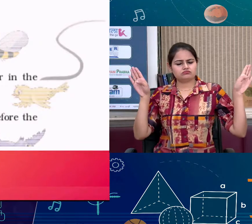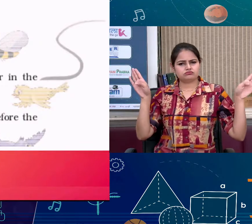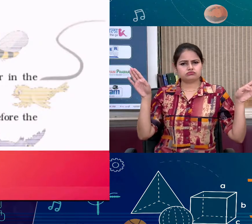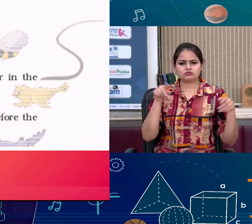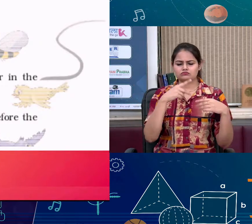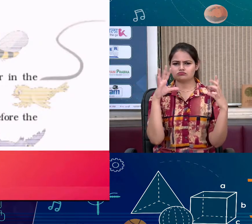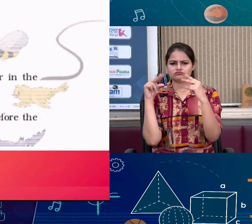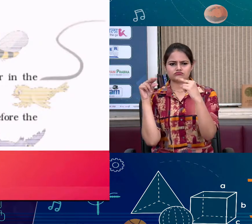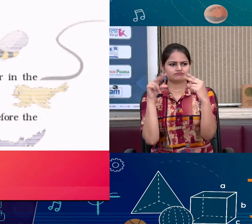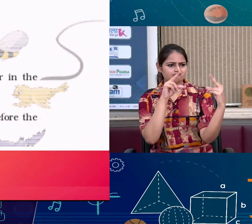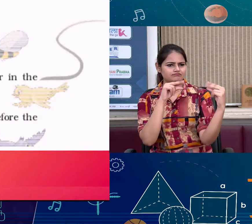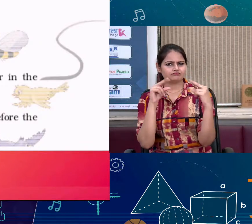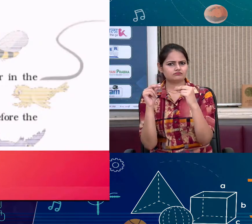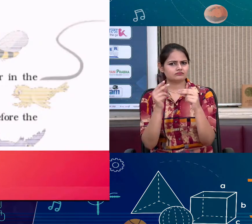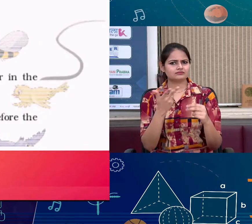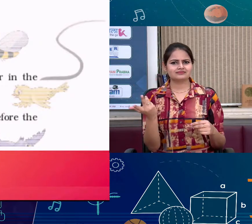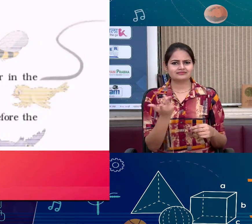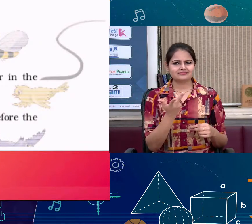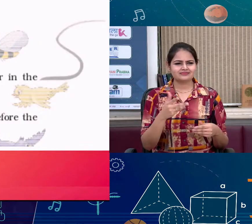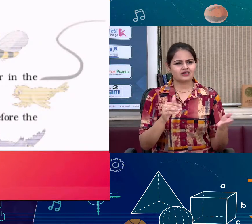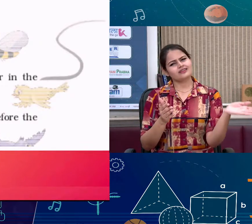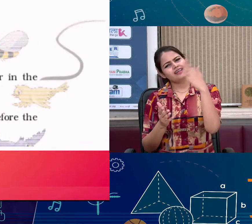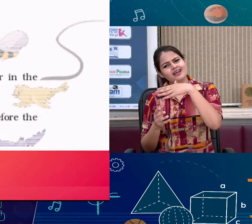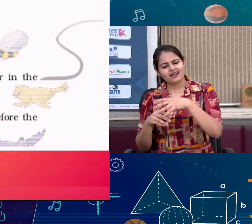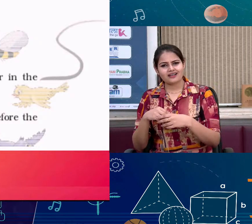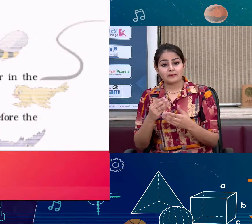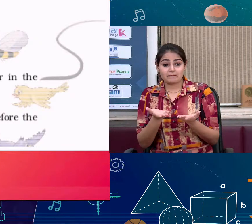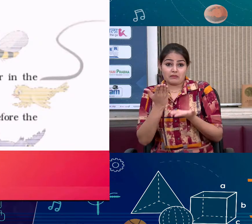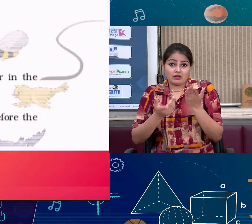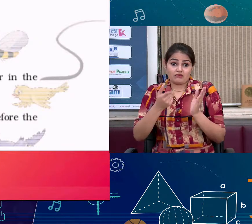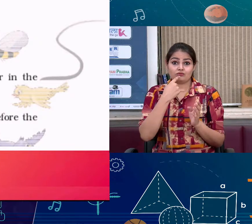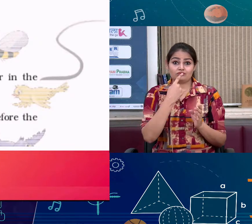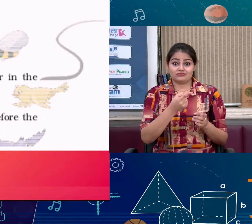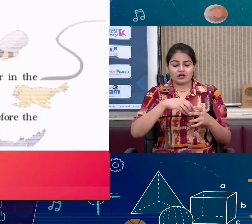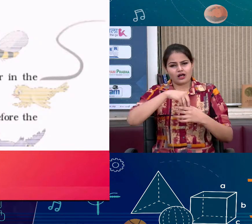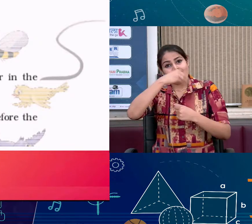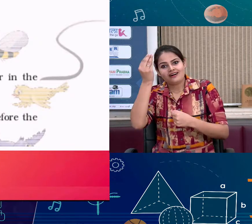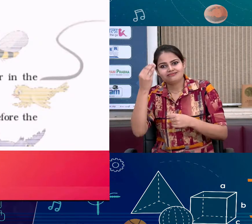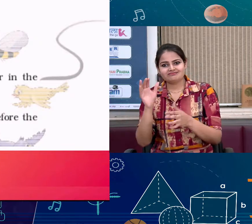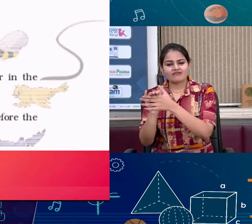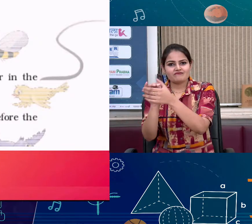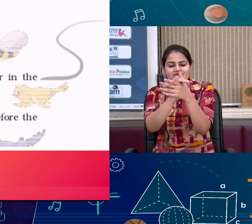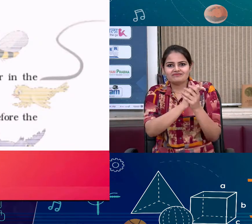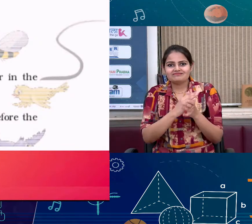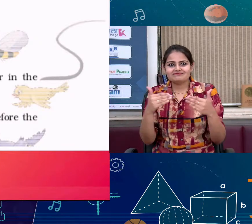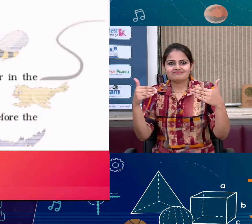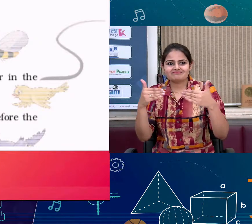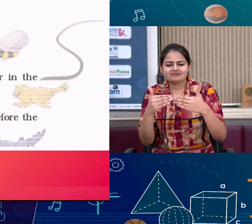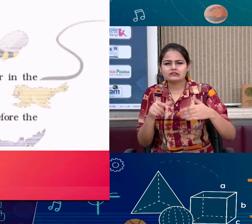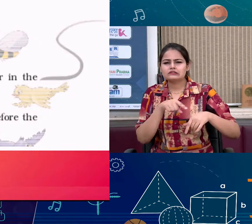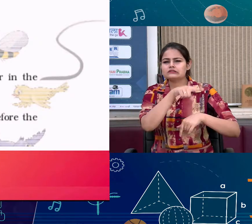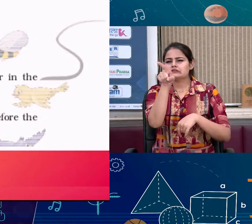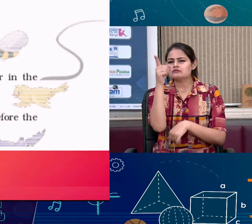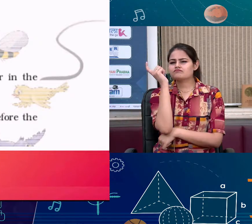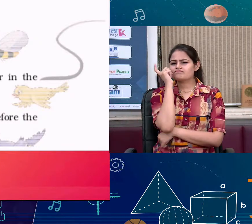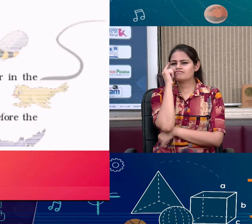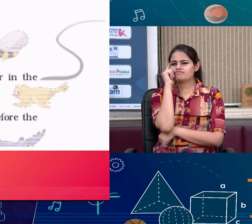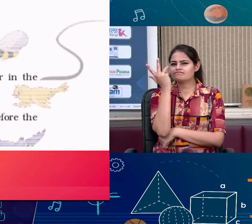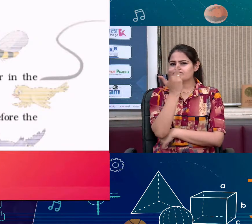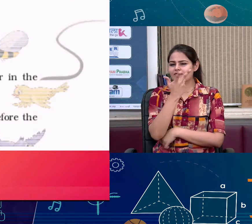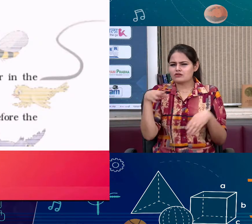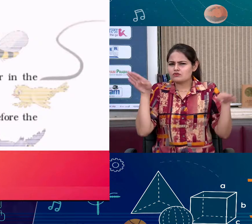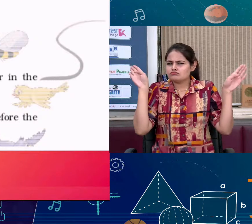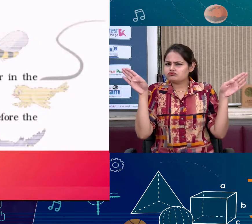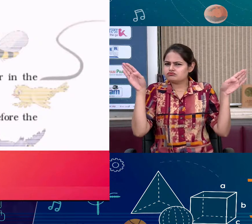out, and when you meet up with your friends, you talk to each other, you interact with each other. So what do you think the birds would be talking to each other? Have